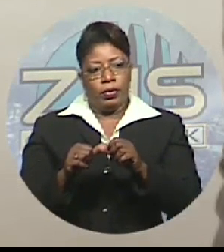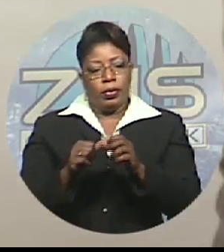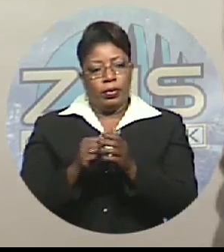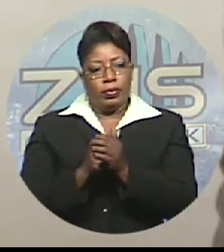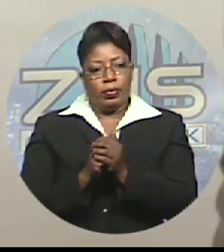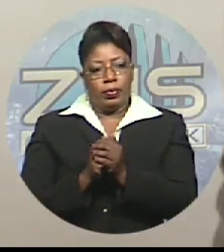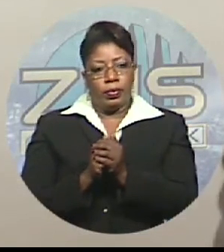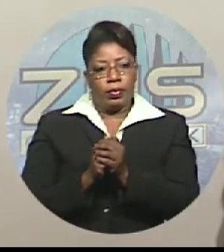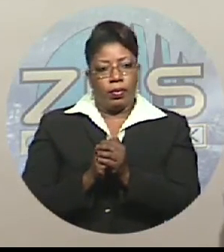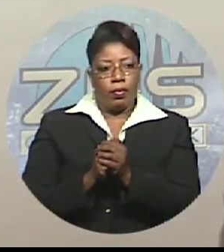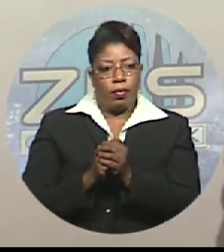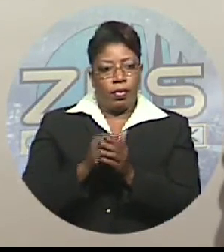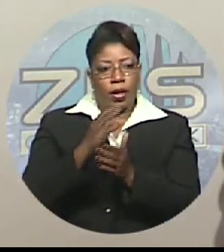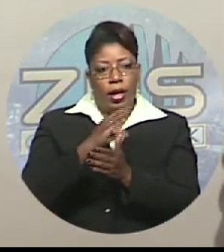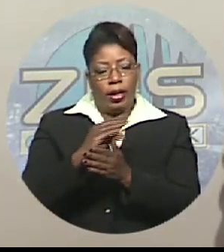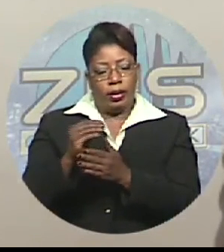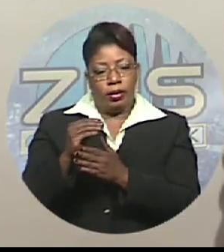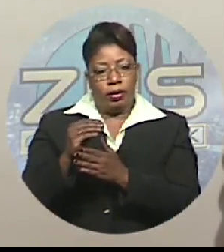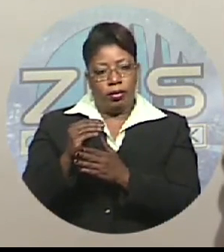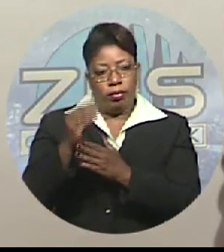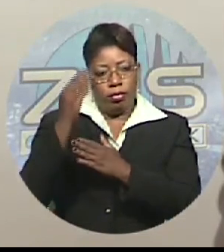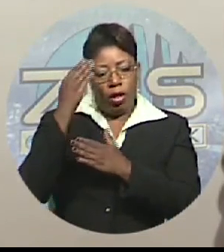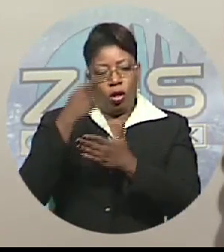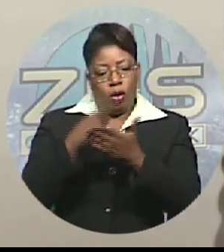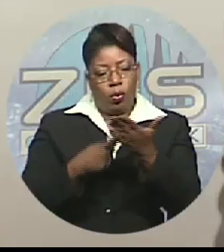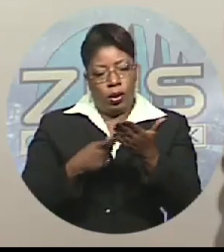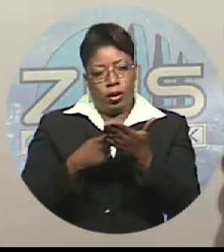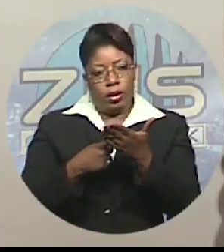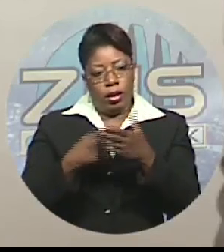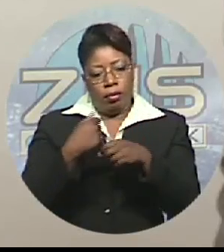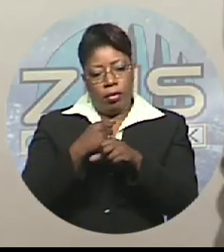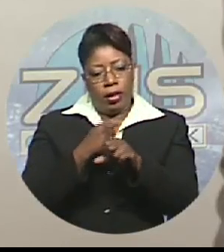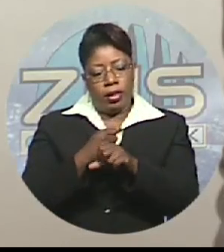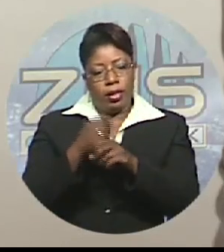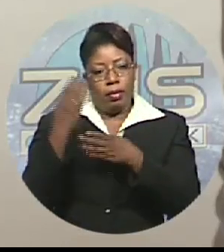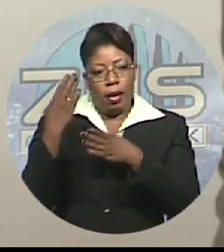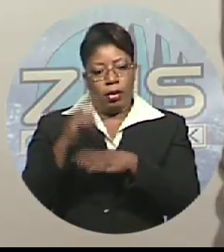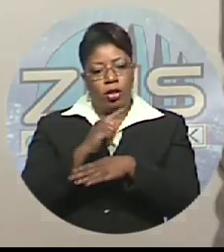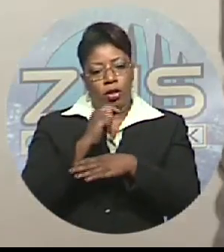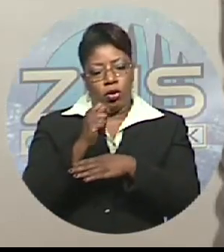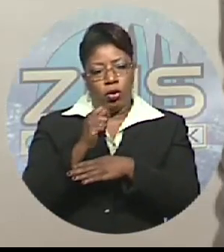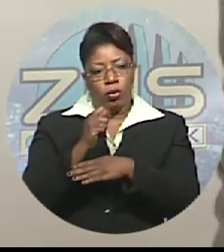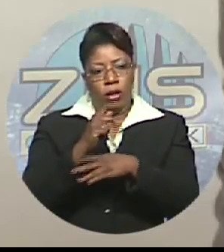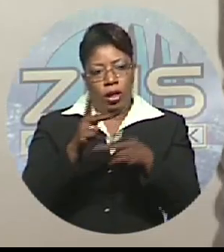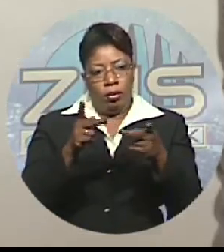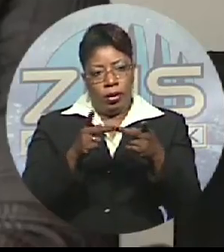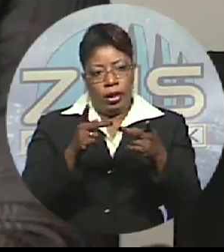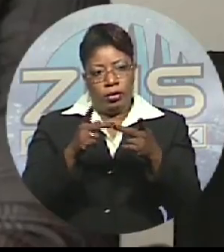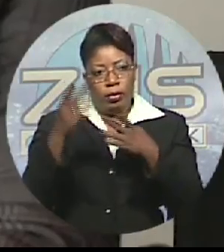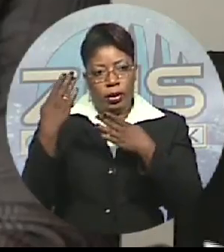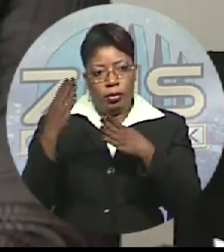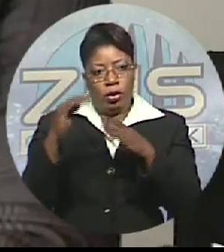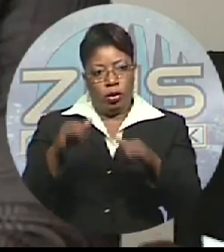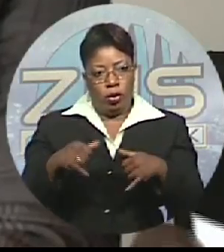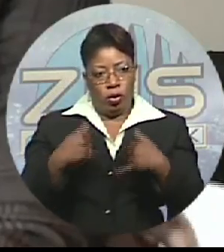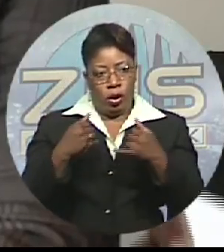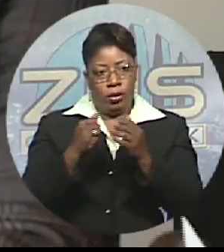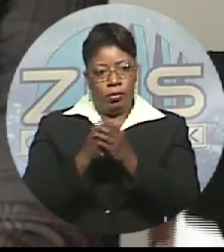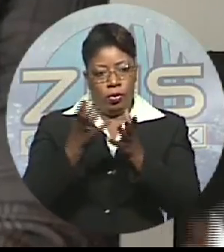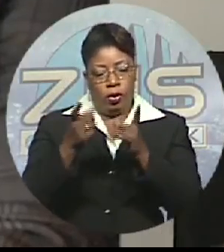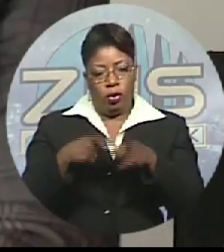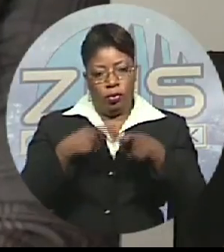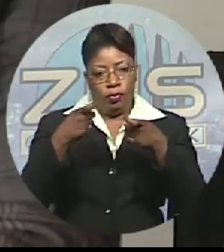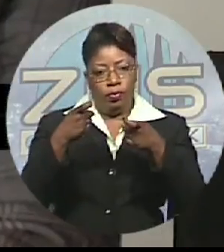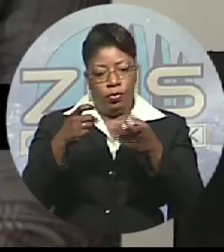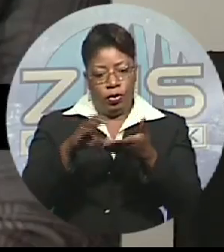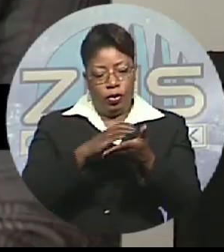and ideology of what makes Bahamas a true place for all Bahamians to enjoy. I would like to present a